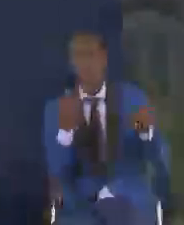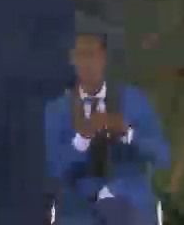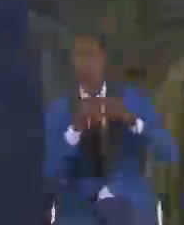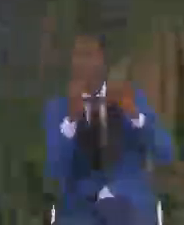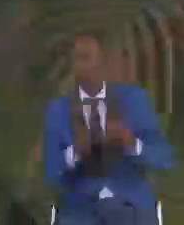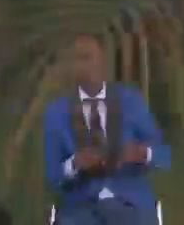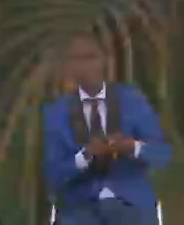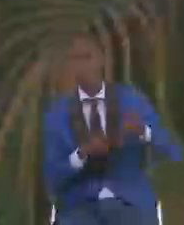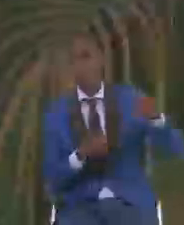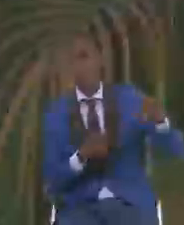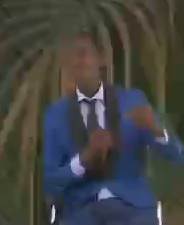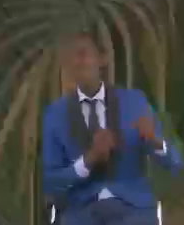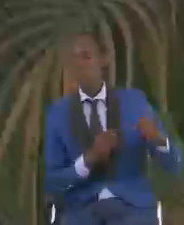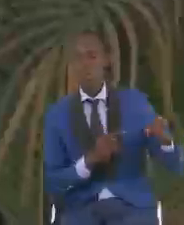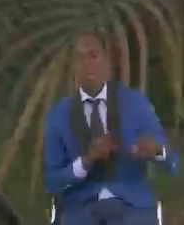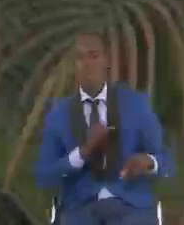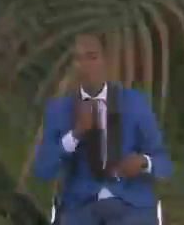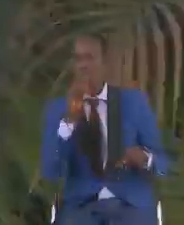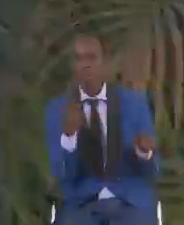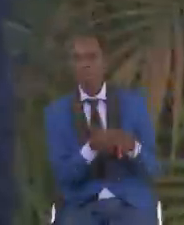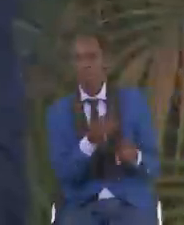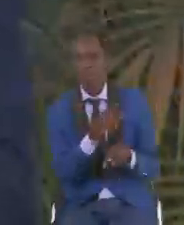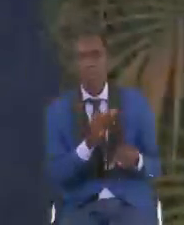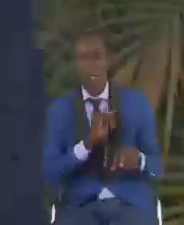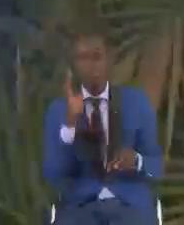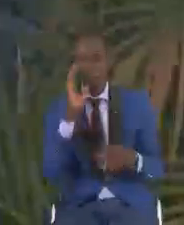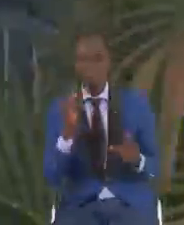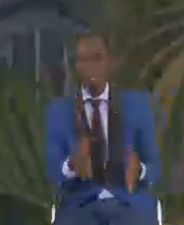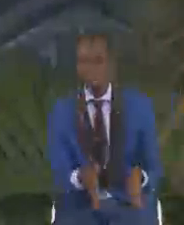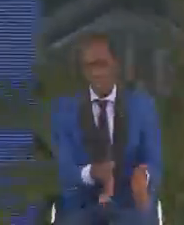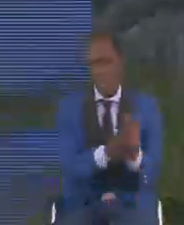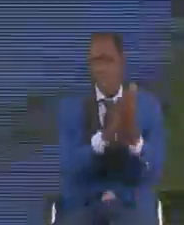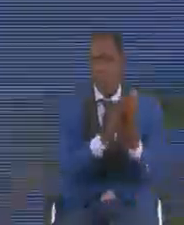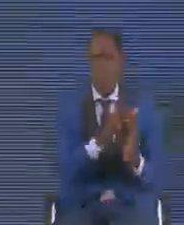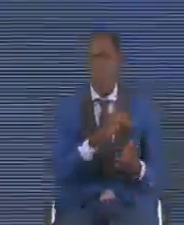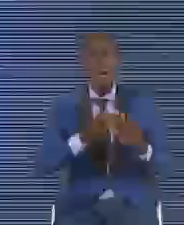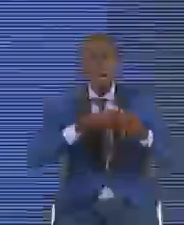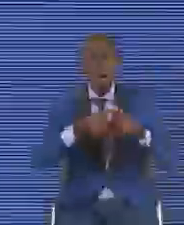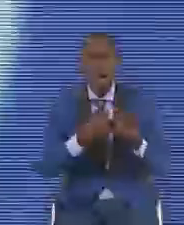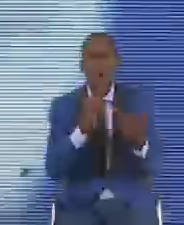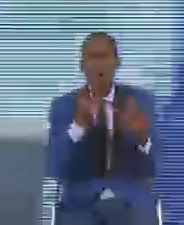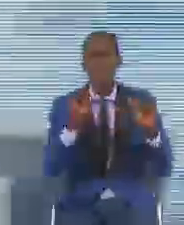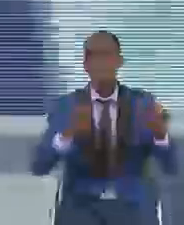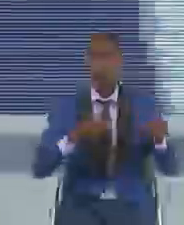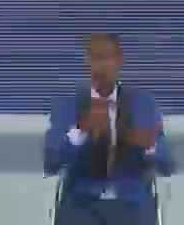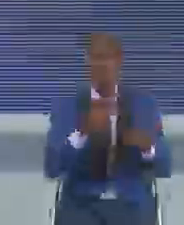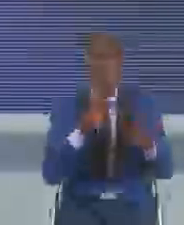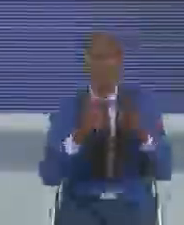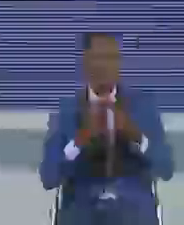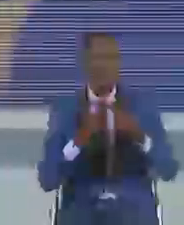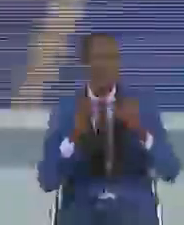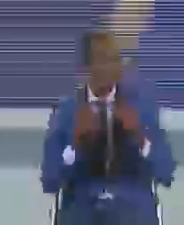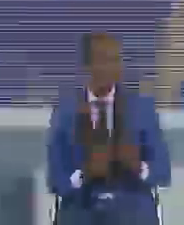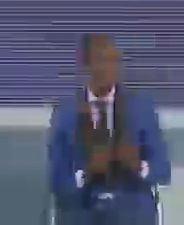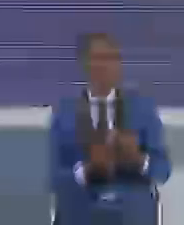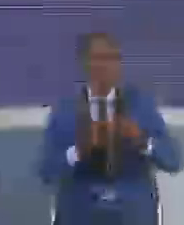like this, I want to go and ask this person, how is it you are this strong? How is this you are